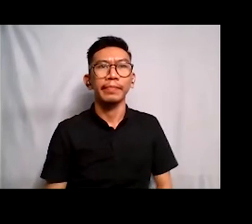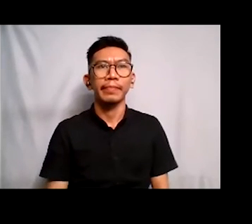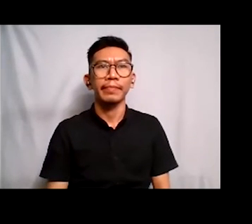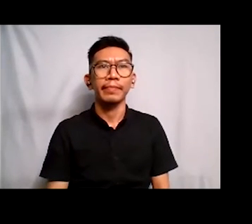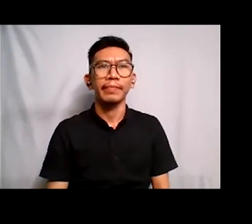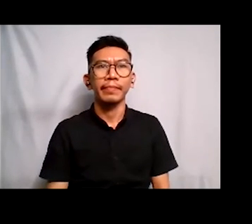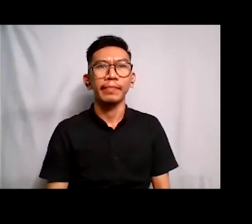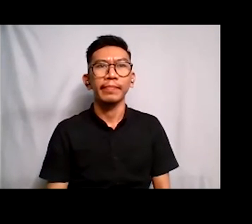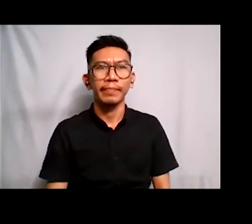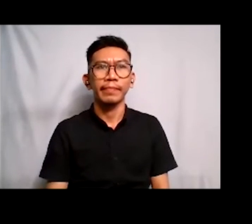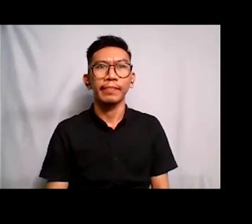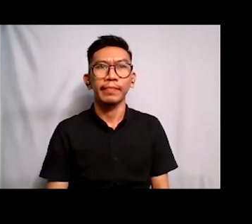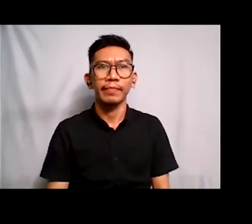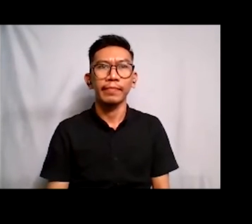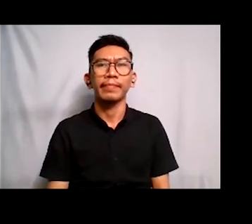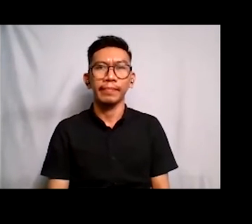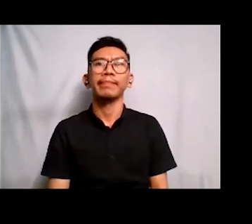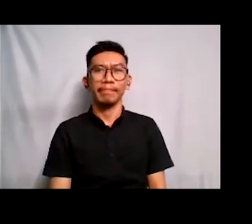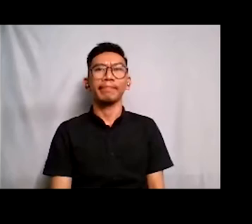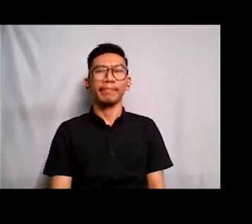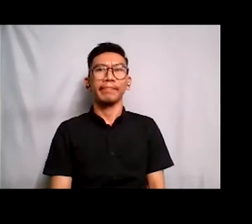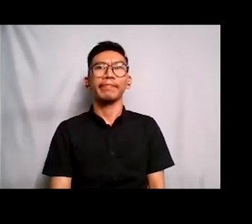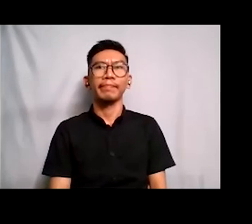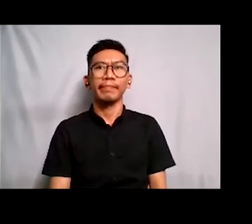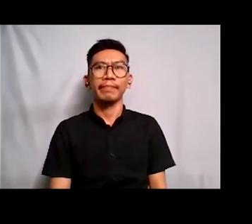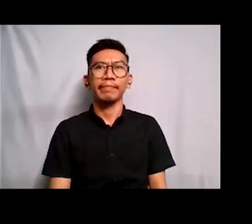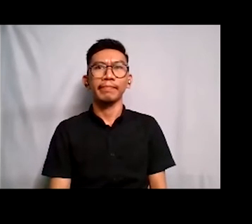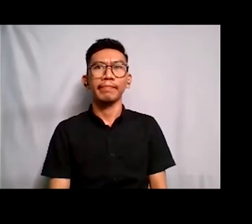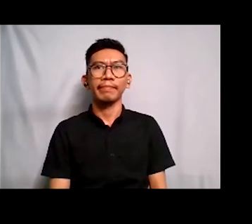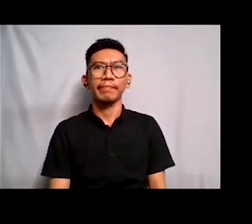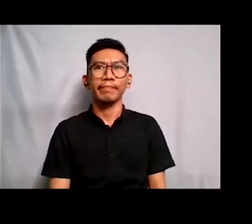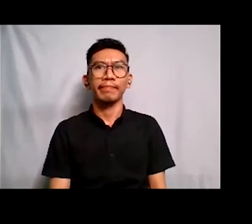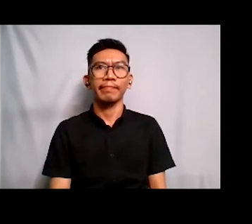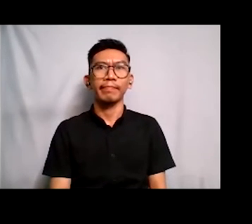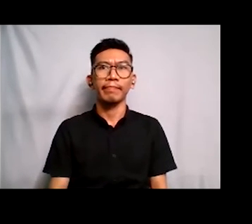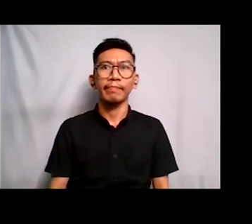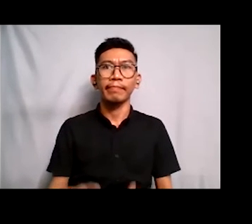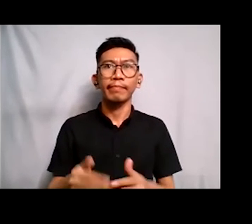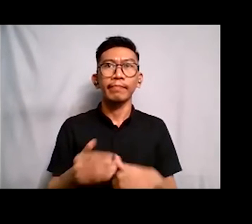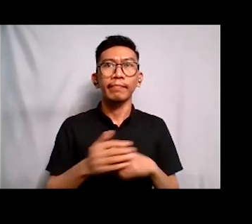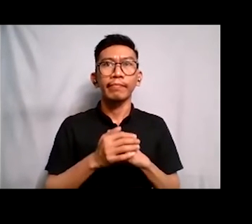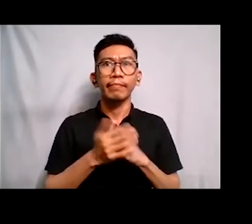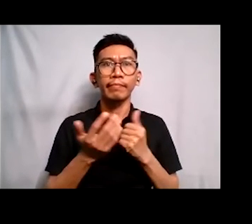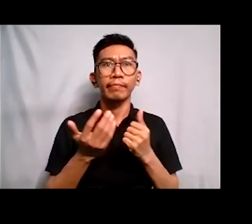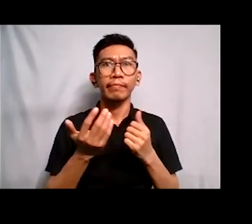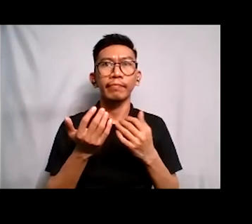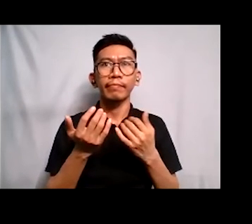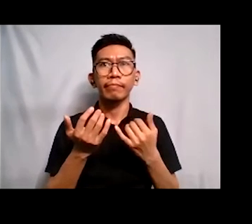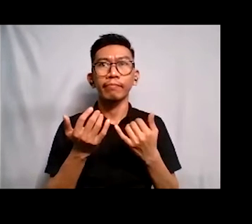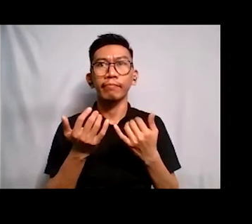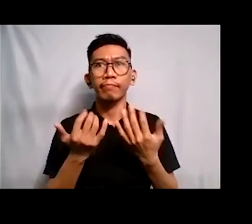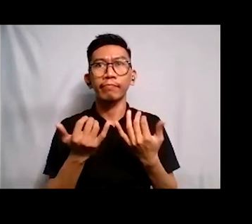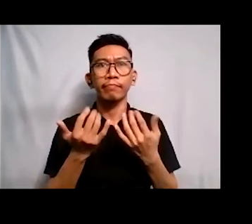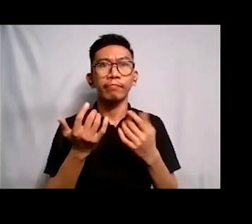Yes. Okay. So you want to take out the sign for that?